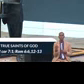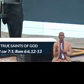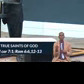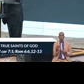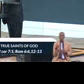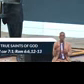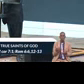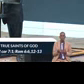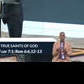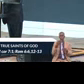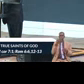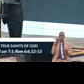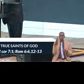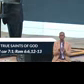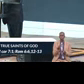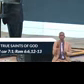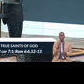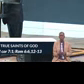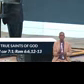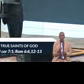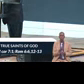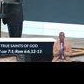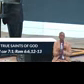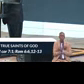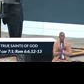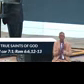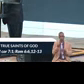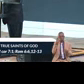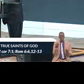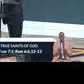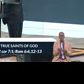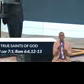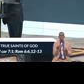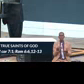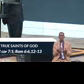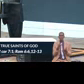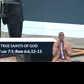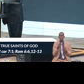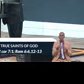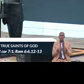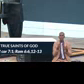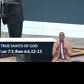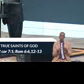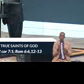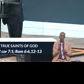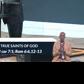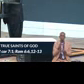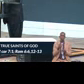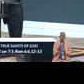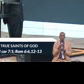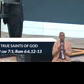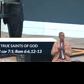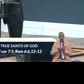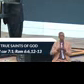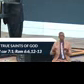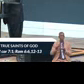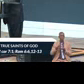therefore these promises, dearly beloved, this is how you keep yourself pure, do it for